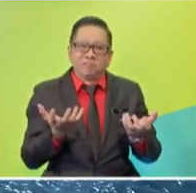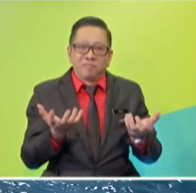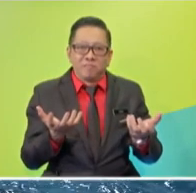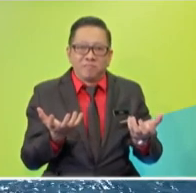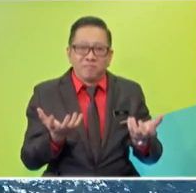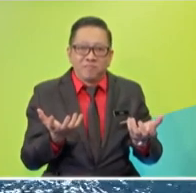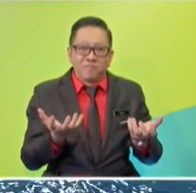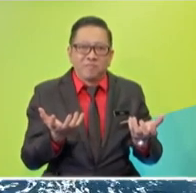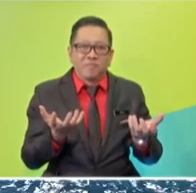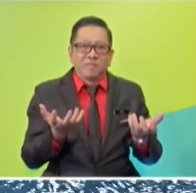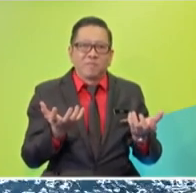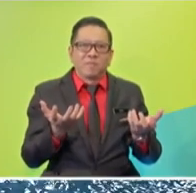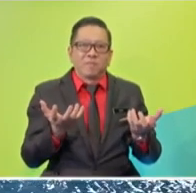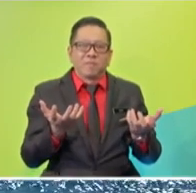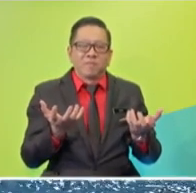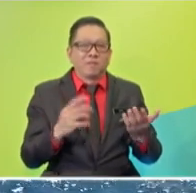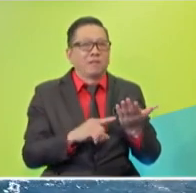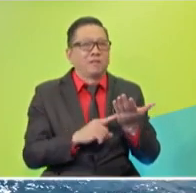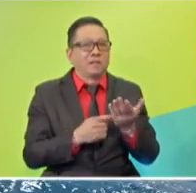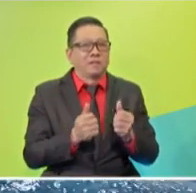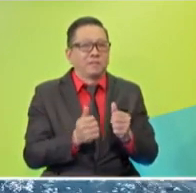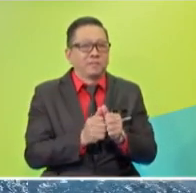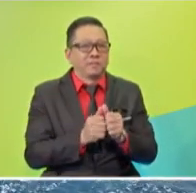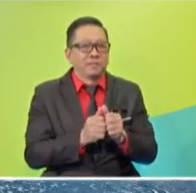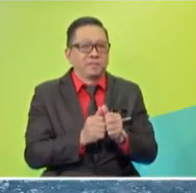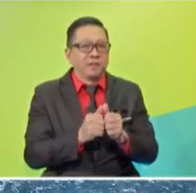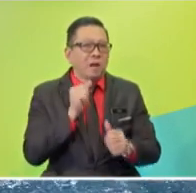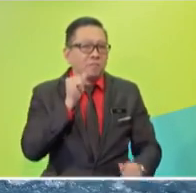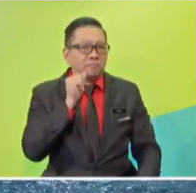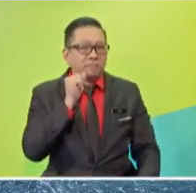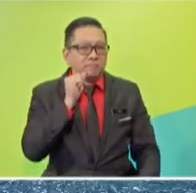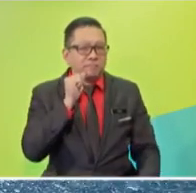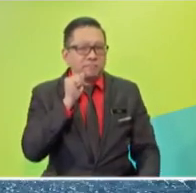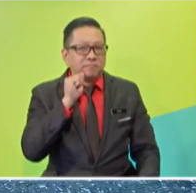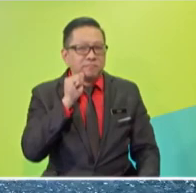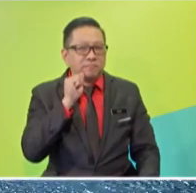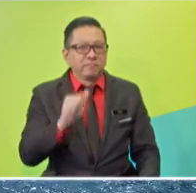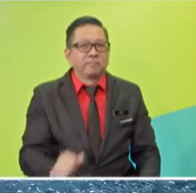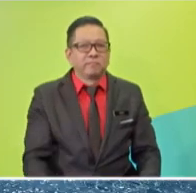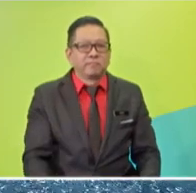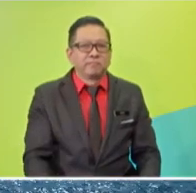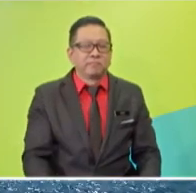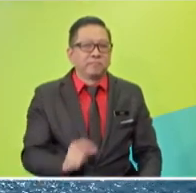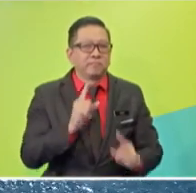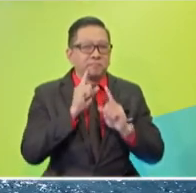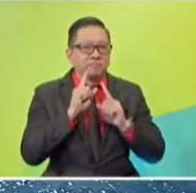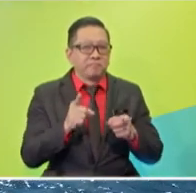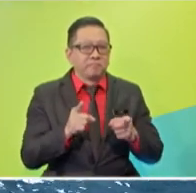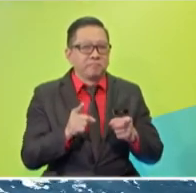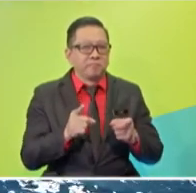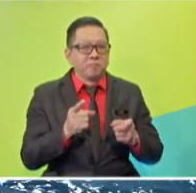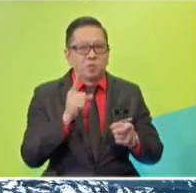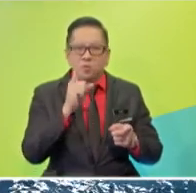friends here. Okay. Let's start off with Auni. Auni, could you please respond to this